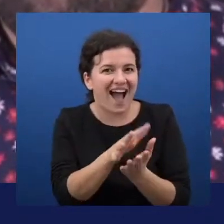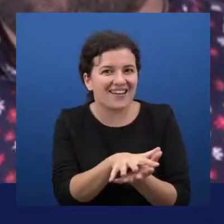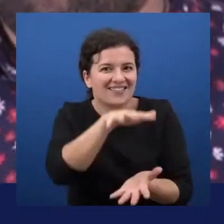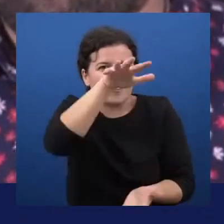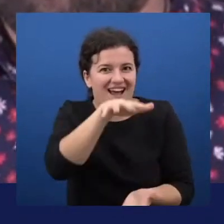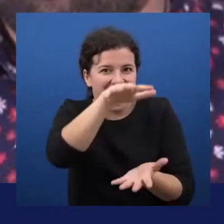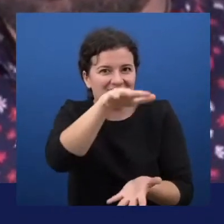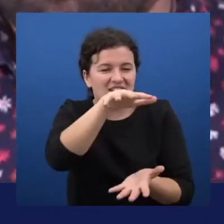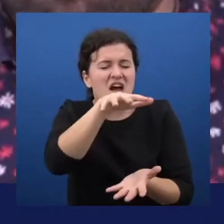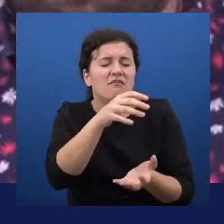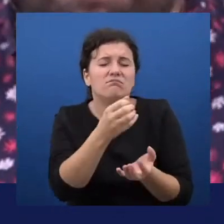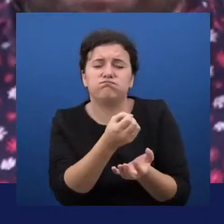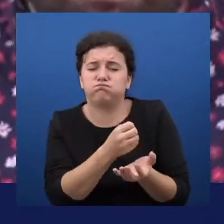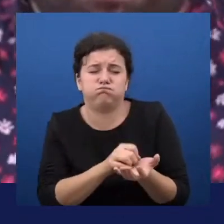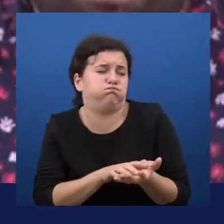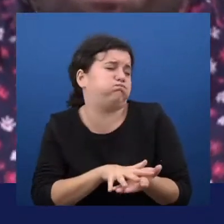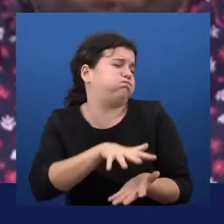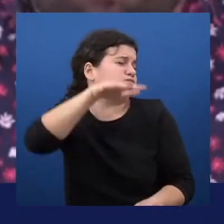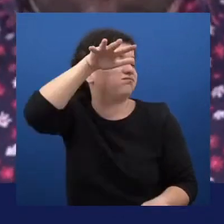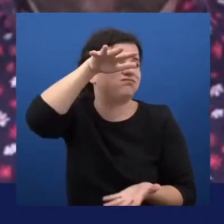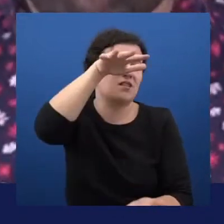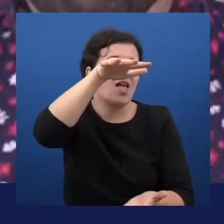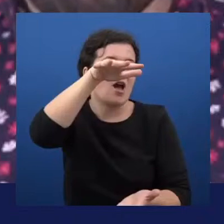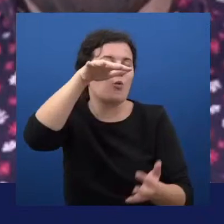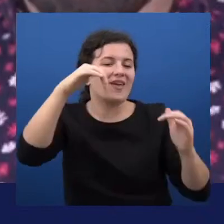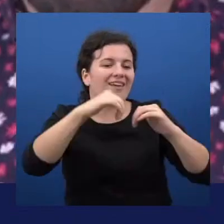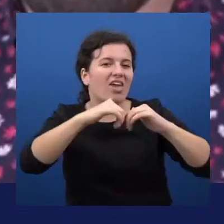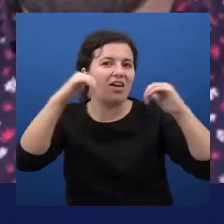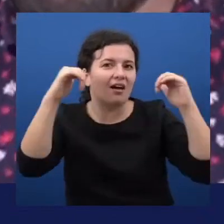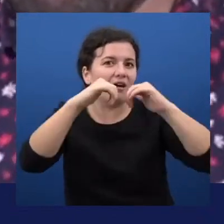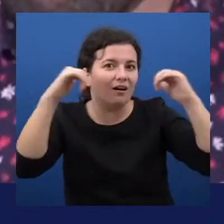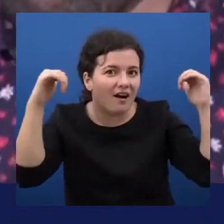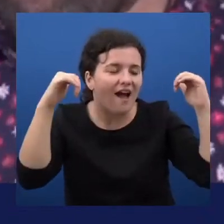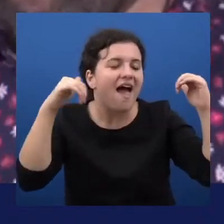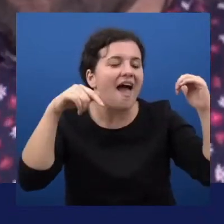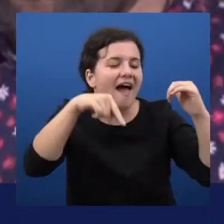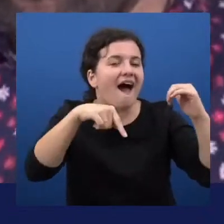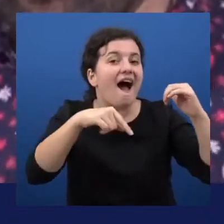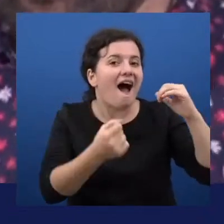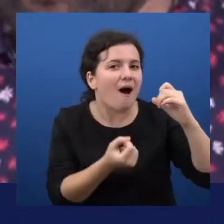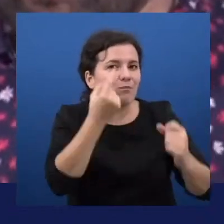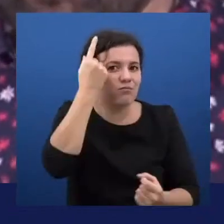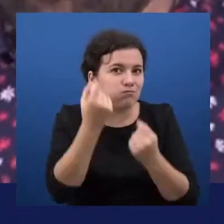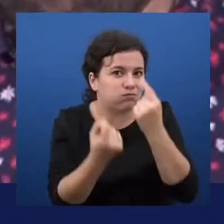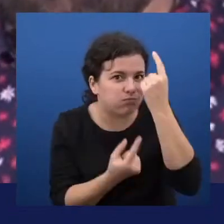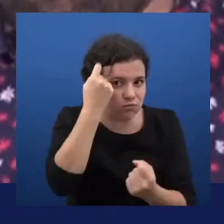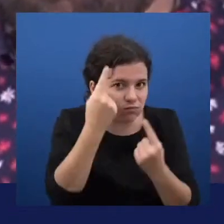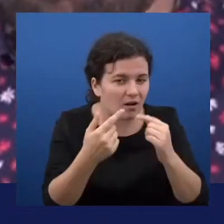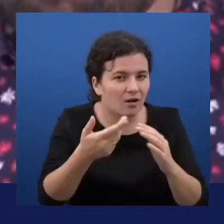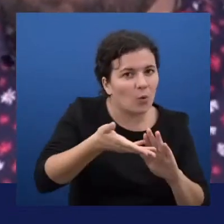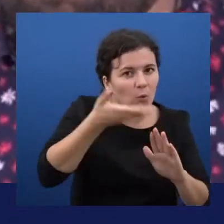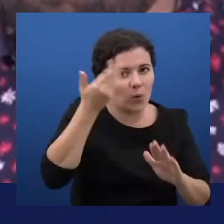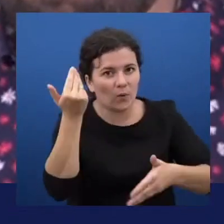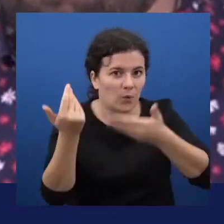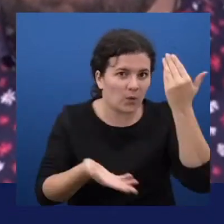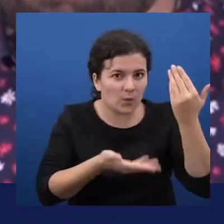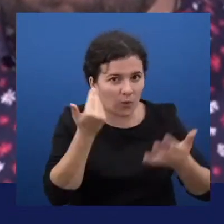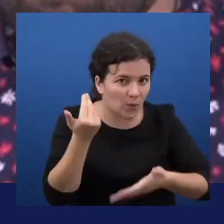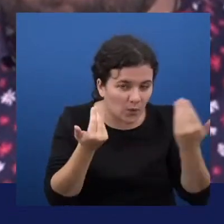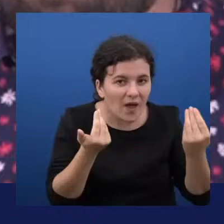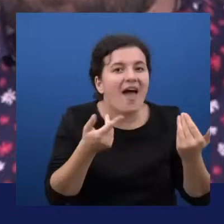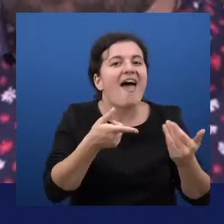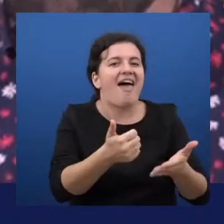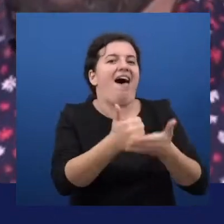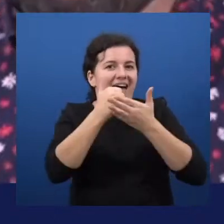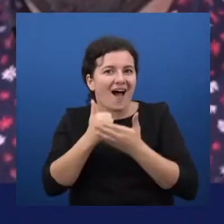we have, the ethical conversation has always been there. We're now surfacing it in a much higher level. And it